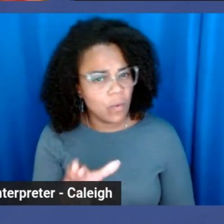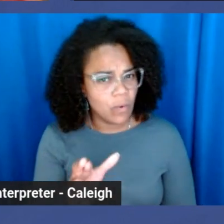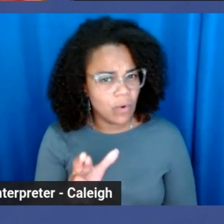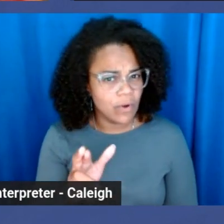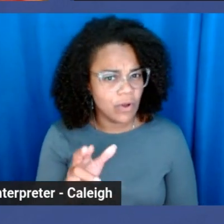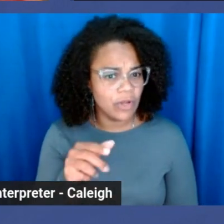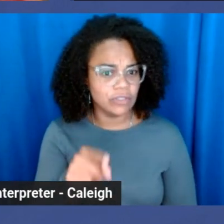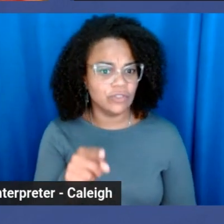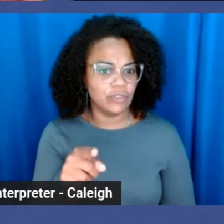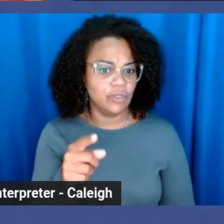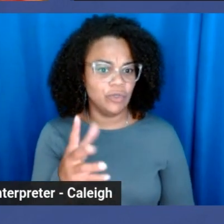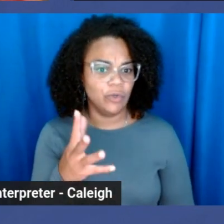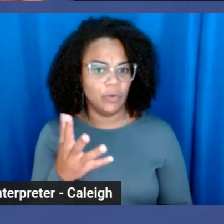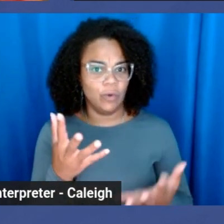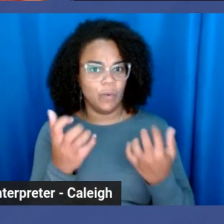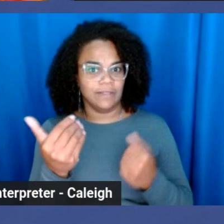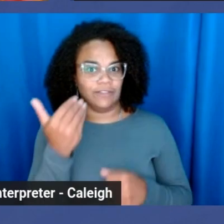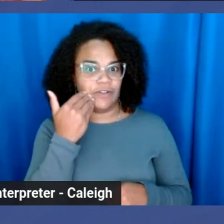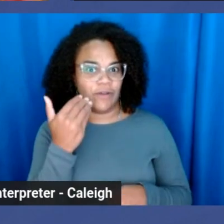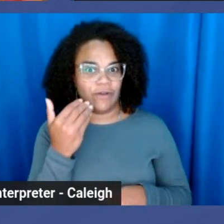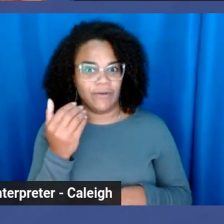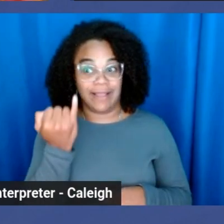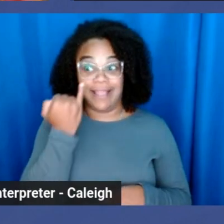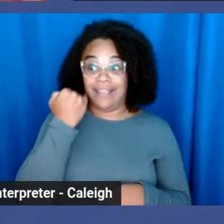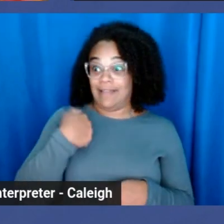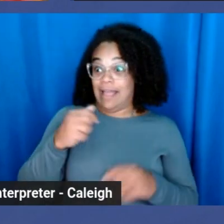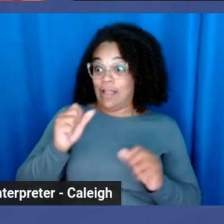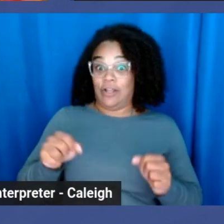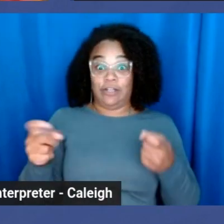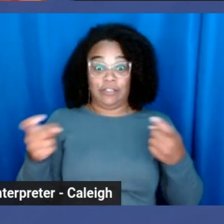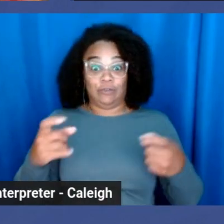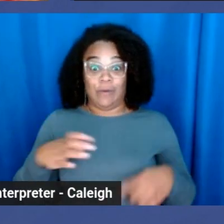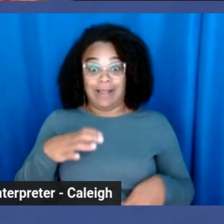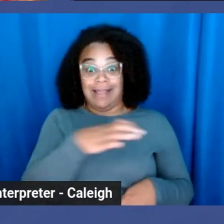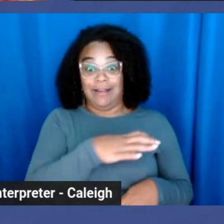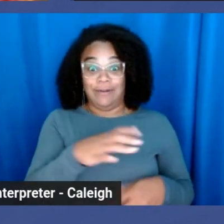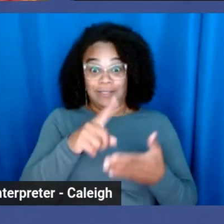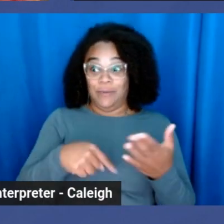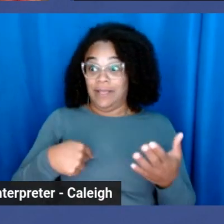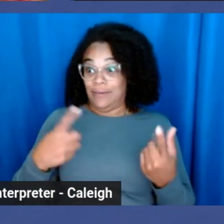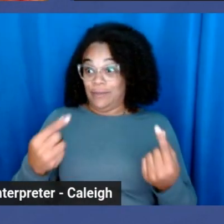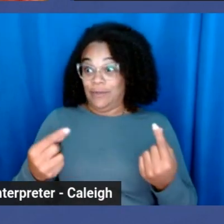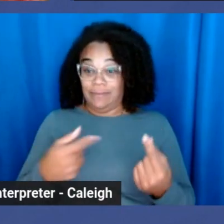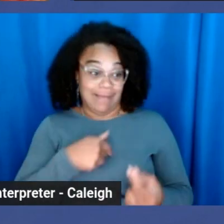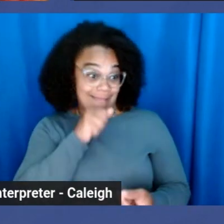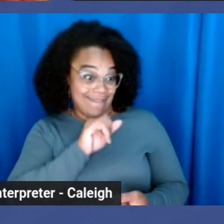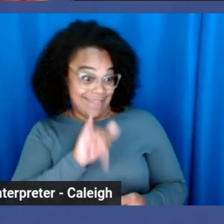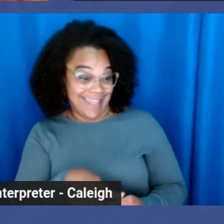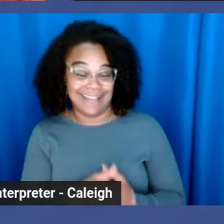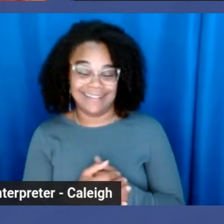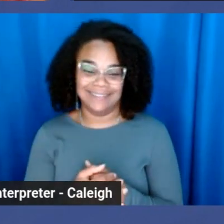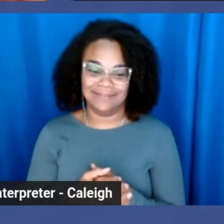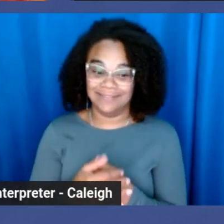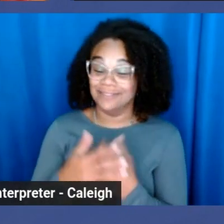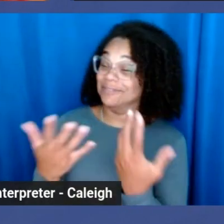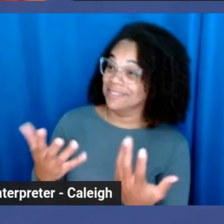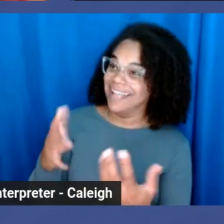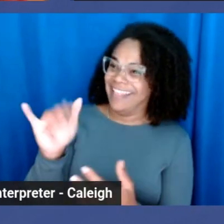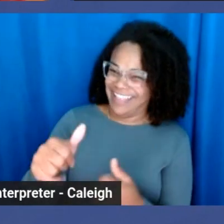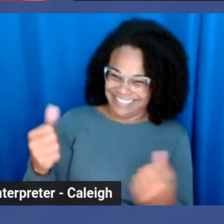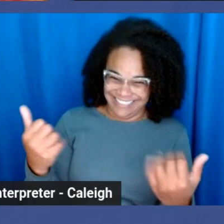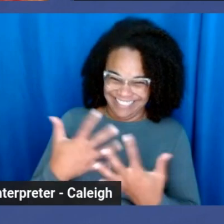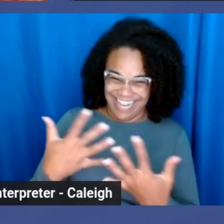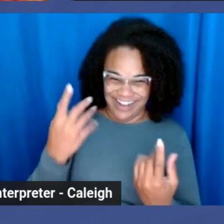if I had control of the Congress, what would I do? Oh my God, I love that. Well, that's a scary